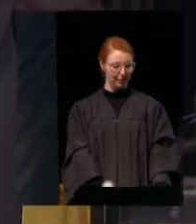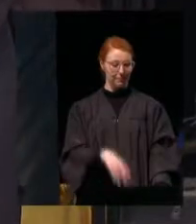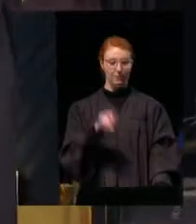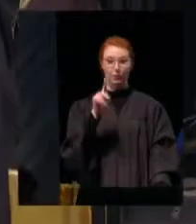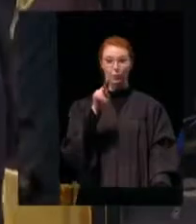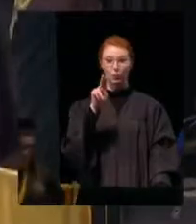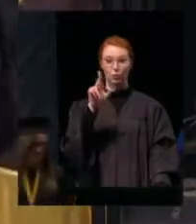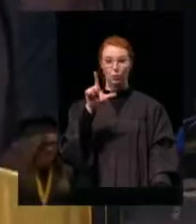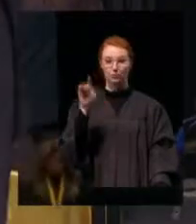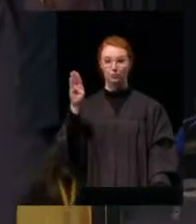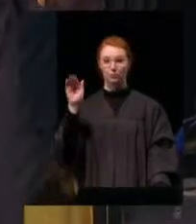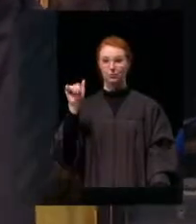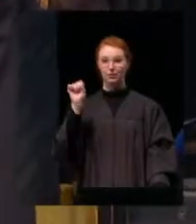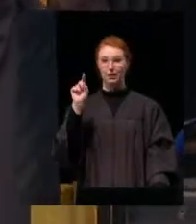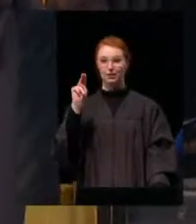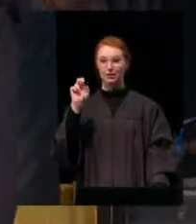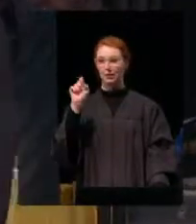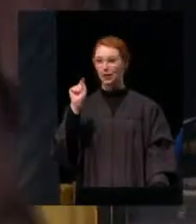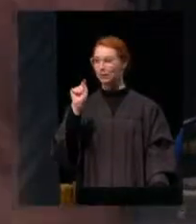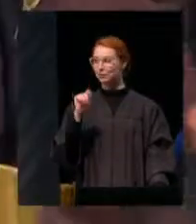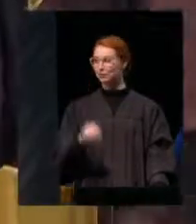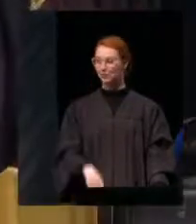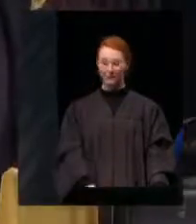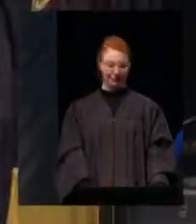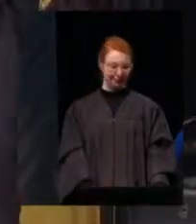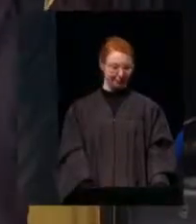Cool Bassnett.